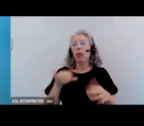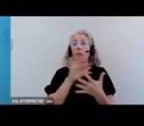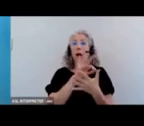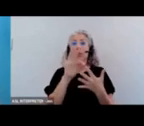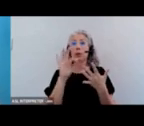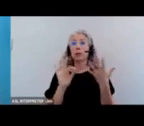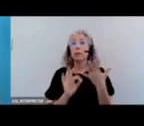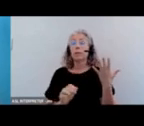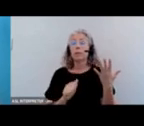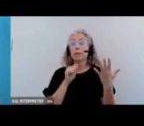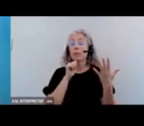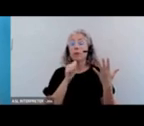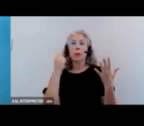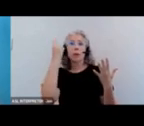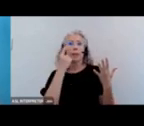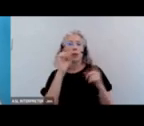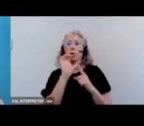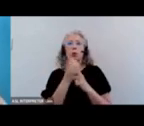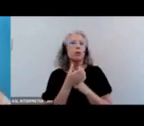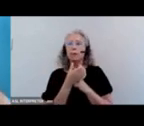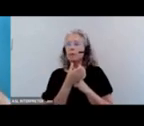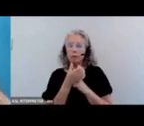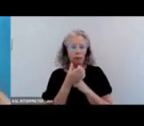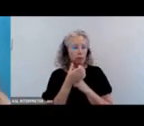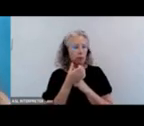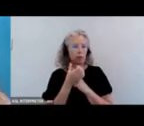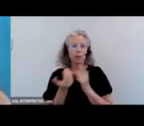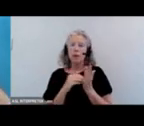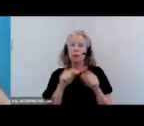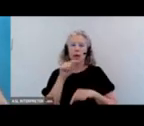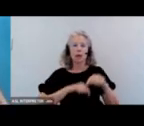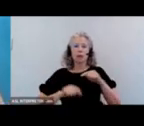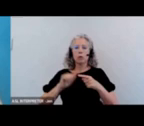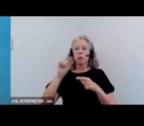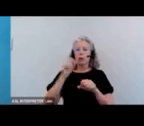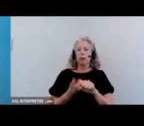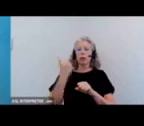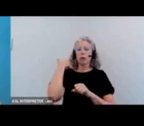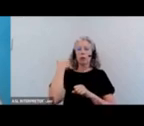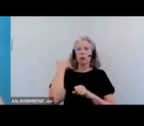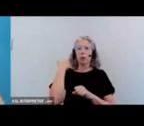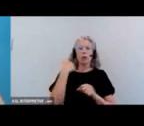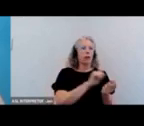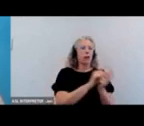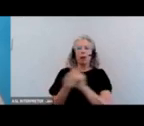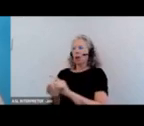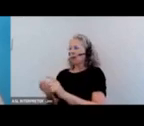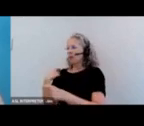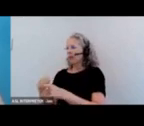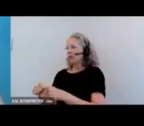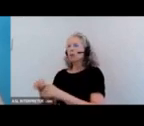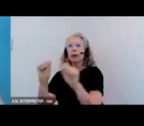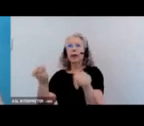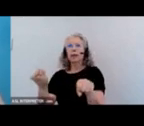options do not consider culture. Again, to go back to my 20 years ago example, you can translate something into another